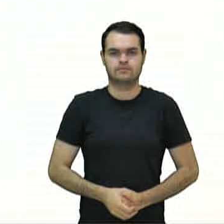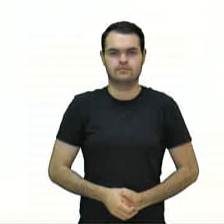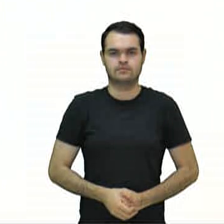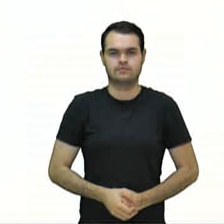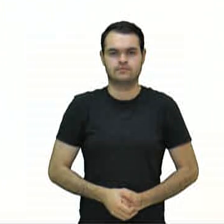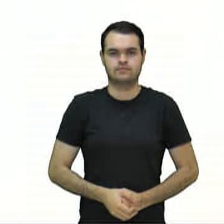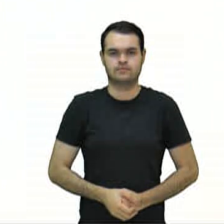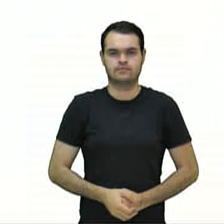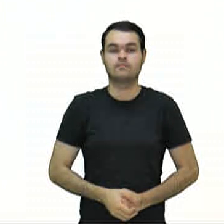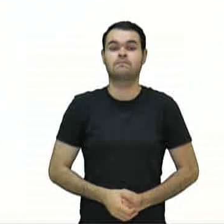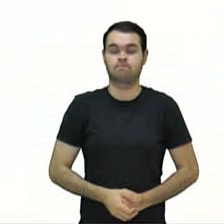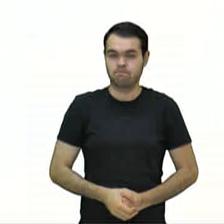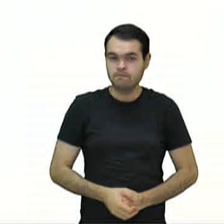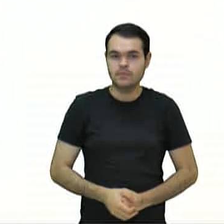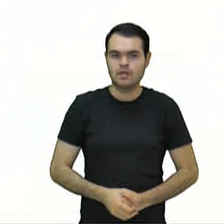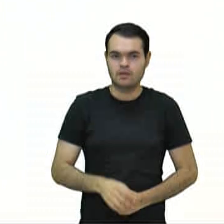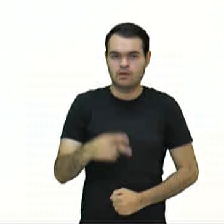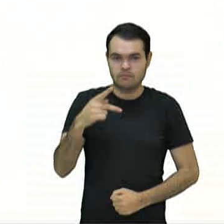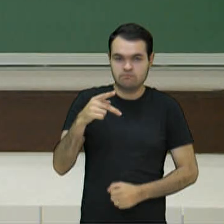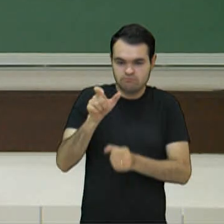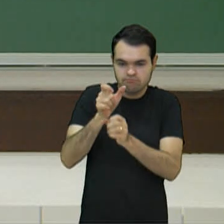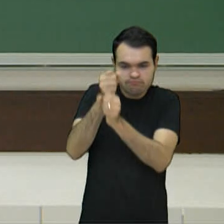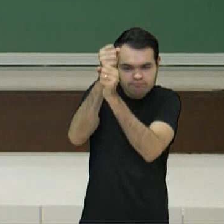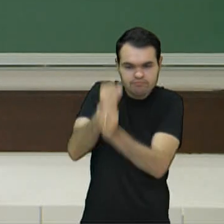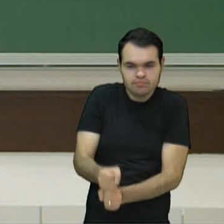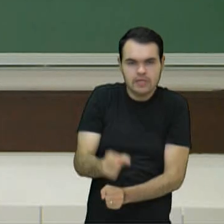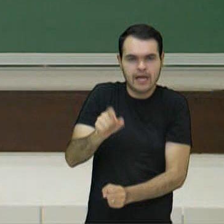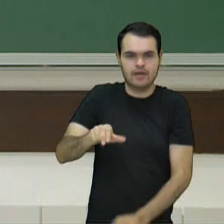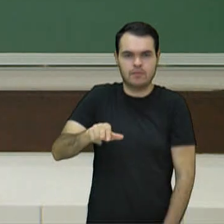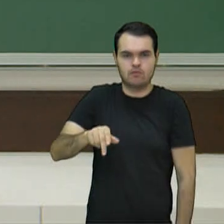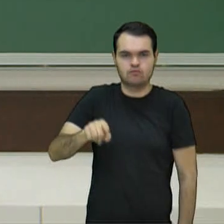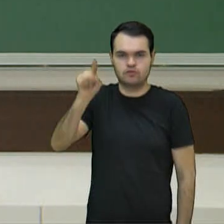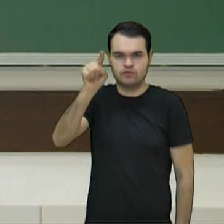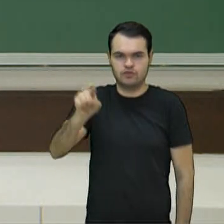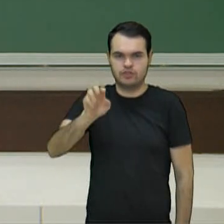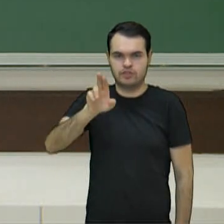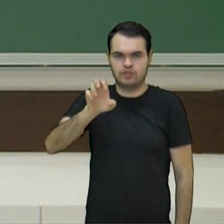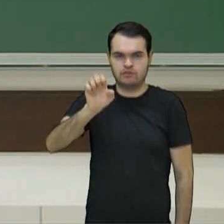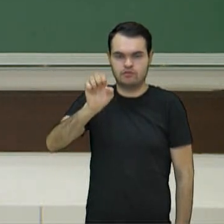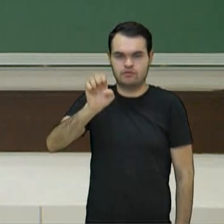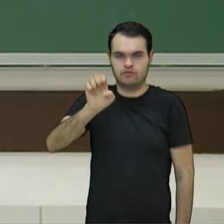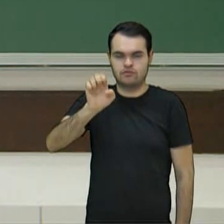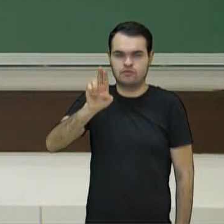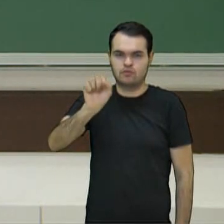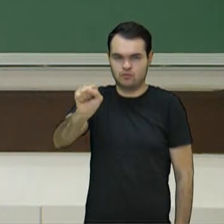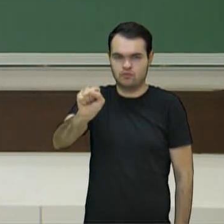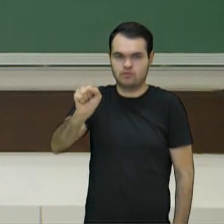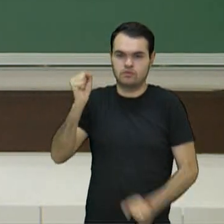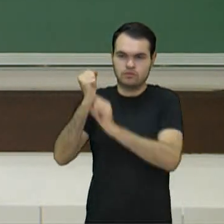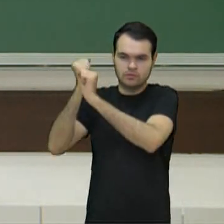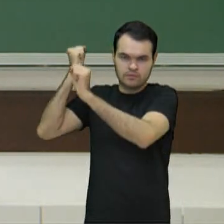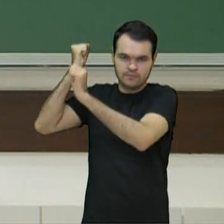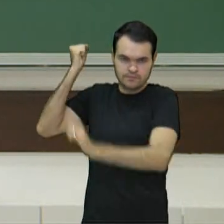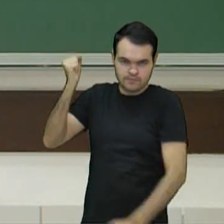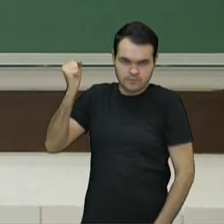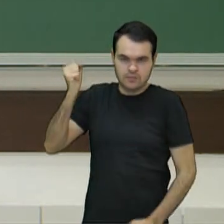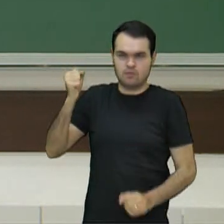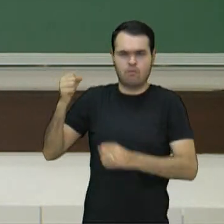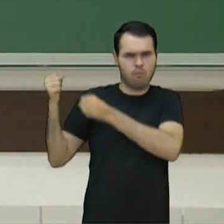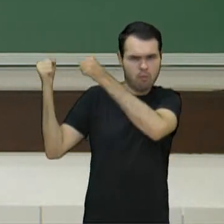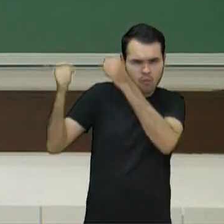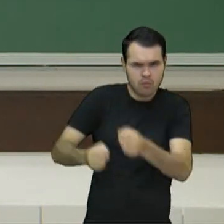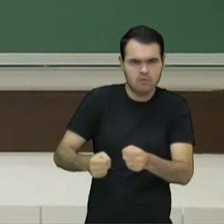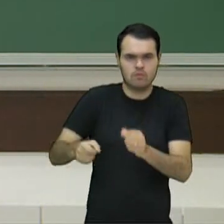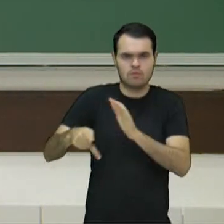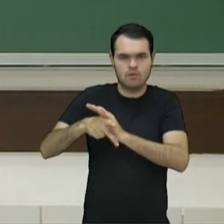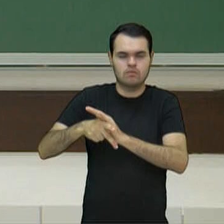the underworld. Então, Poseidon é o irmão de Zeus, que é o poderoso senhor do Olimpo,